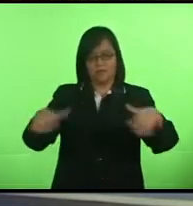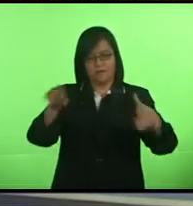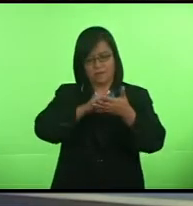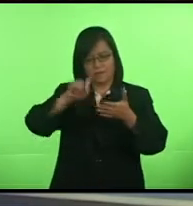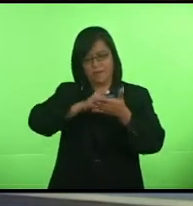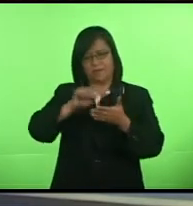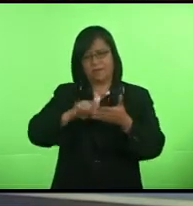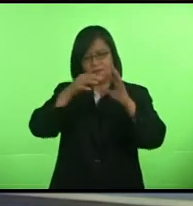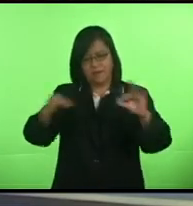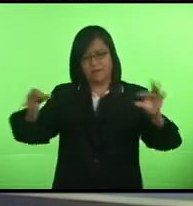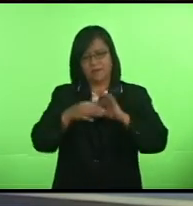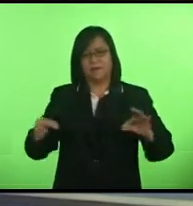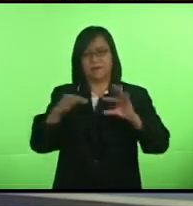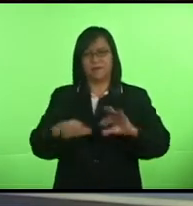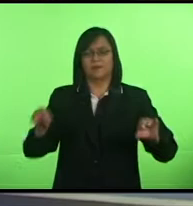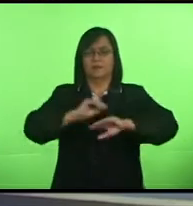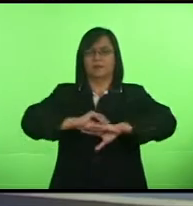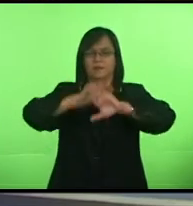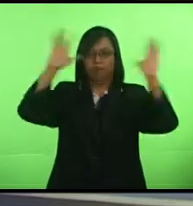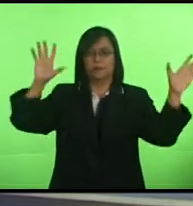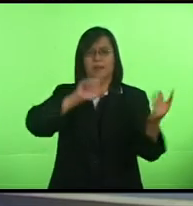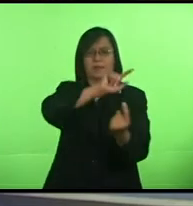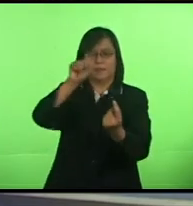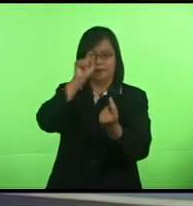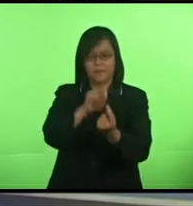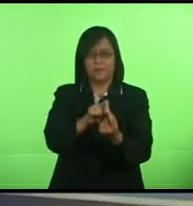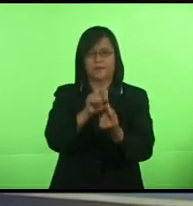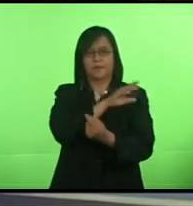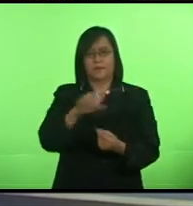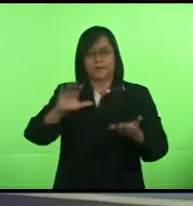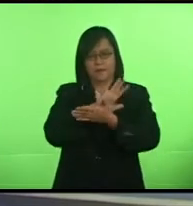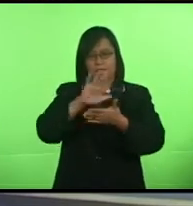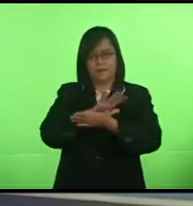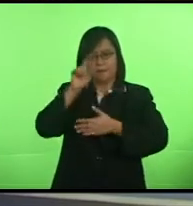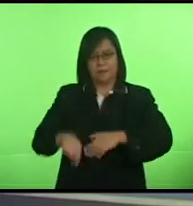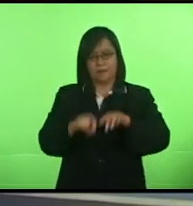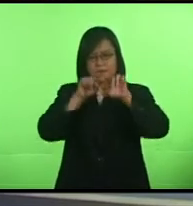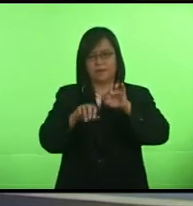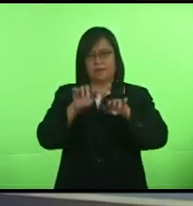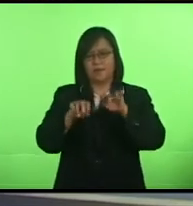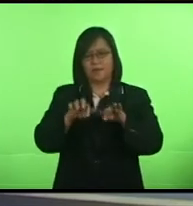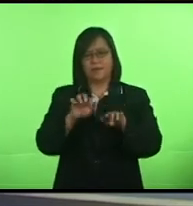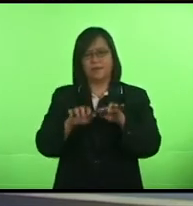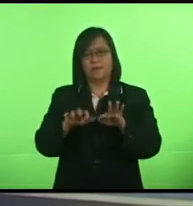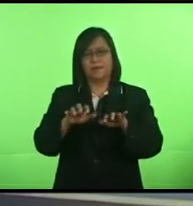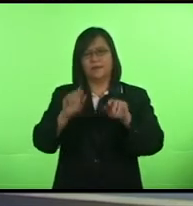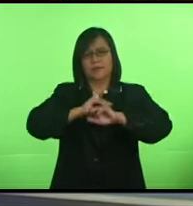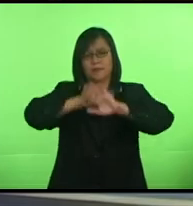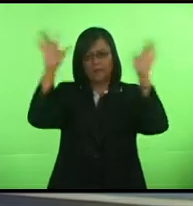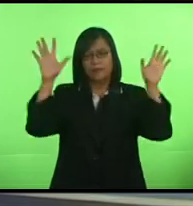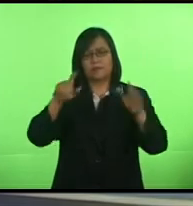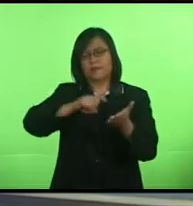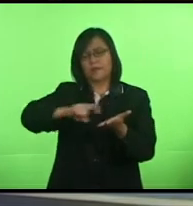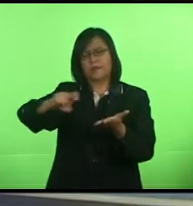sentences clearly and concisely. The paper also should be typed clearly or printed without any